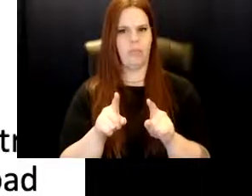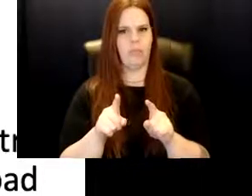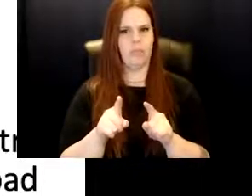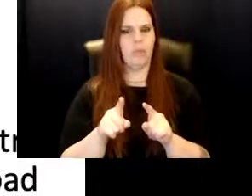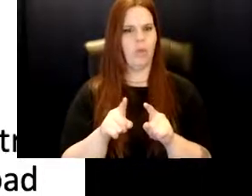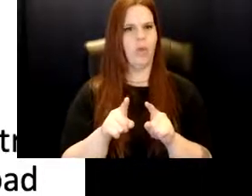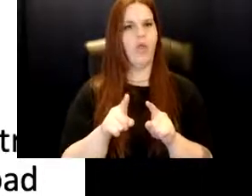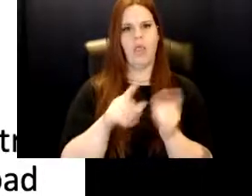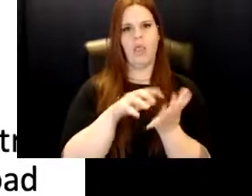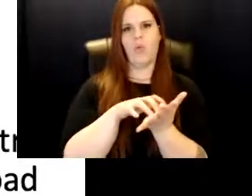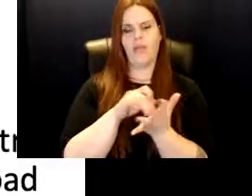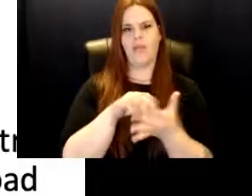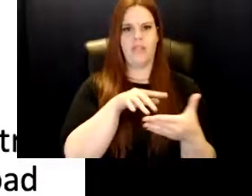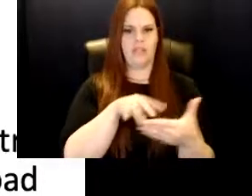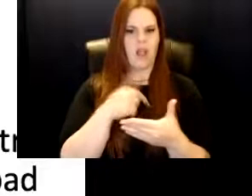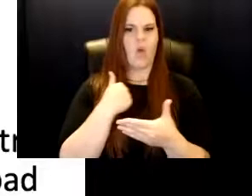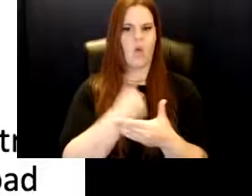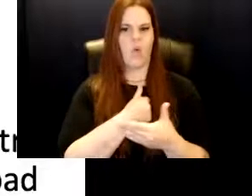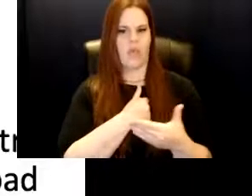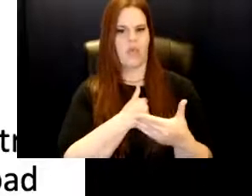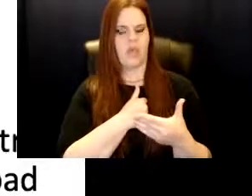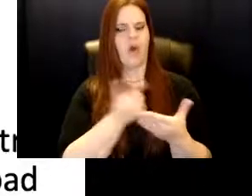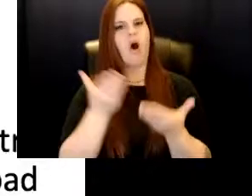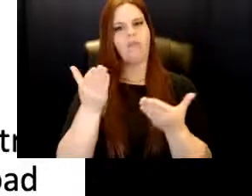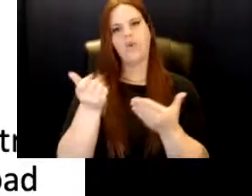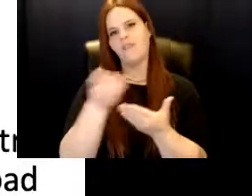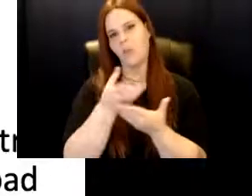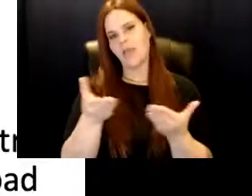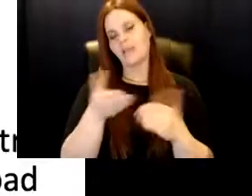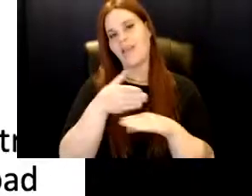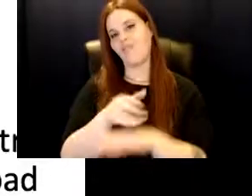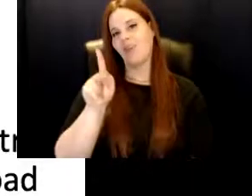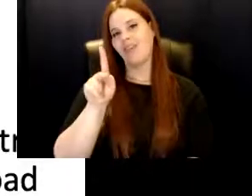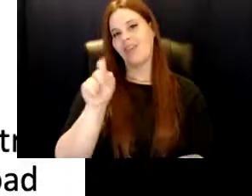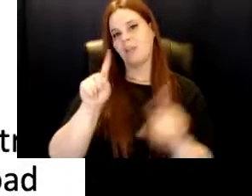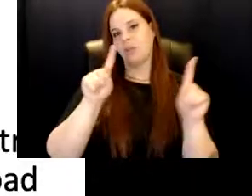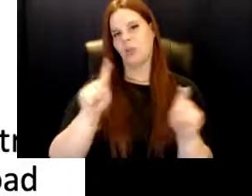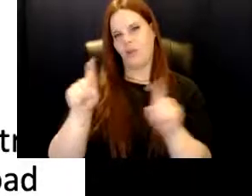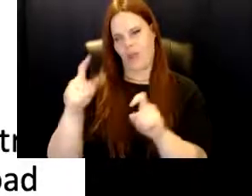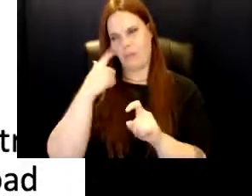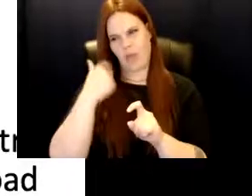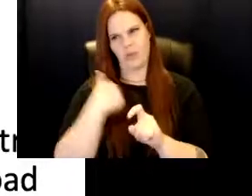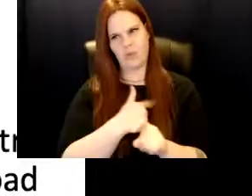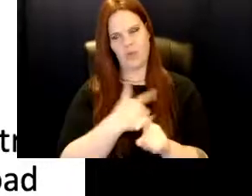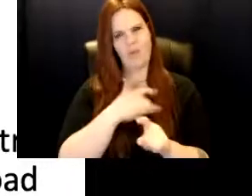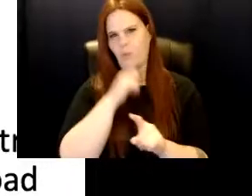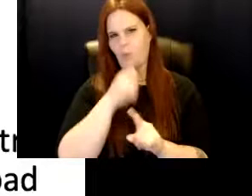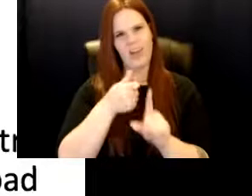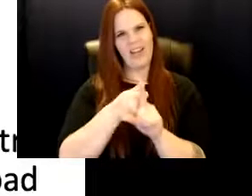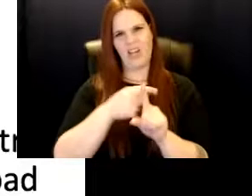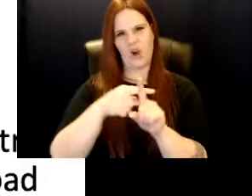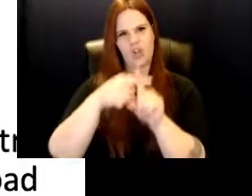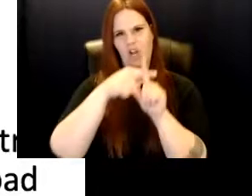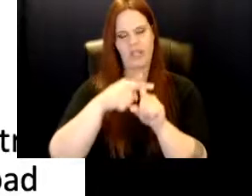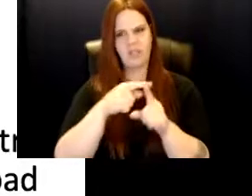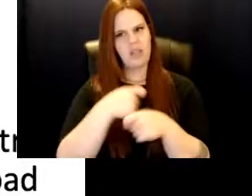of this study is that we altered a few items after the Kansas survey because we felt we weren't hitting our targets, and that made it